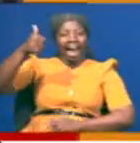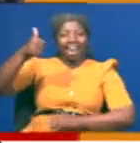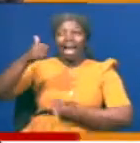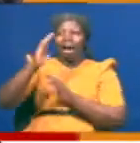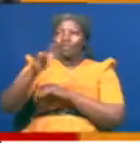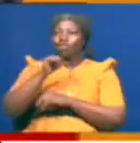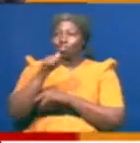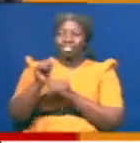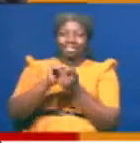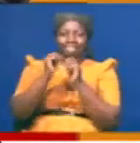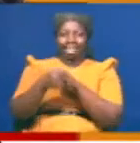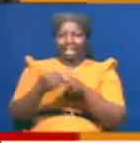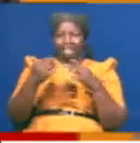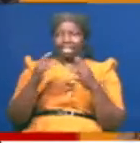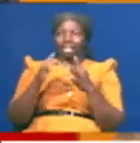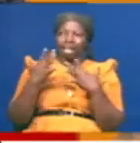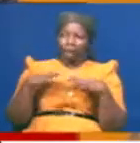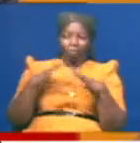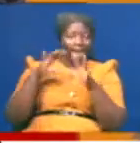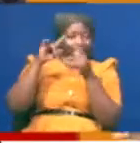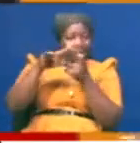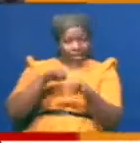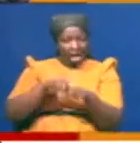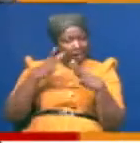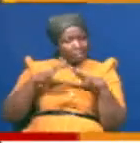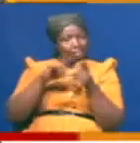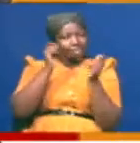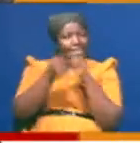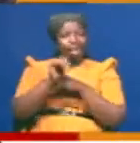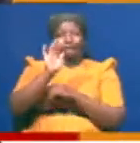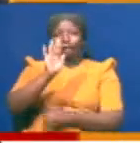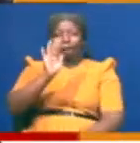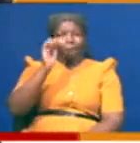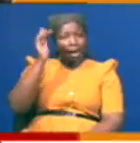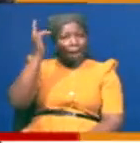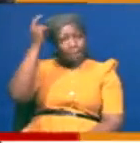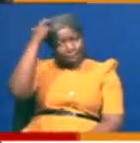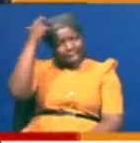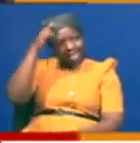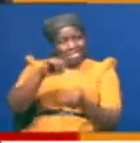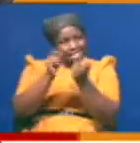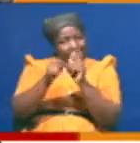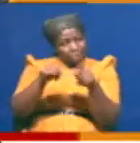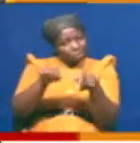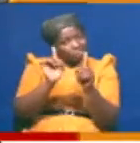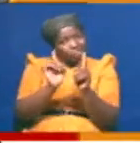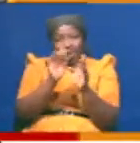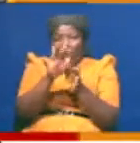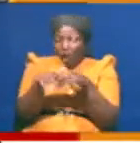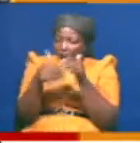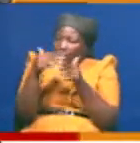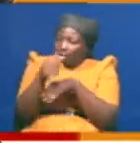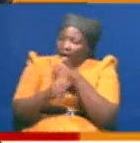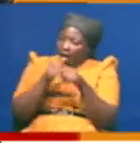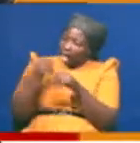change people till they change their mind. They change themselves. All the years we don't change ourselves, the same thing. So this